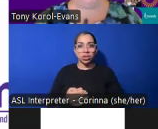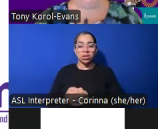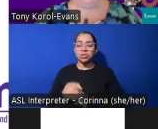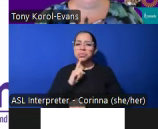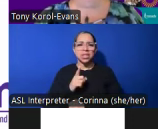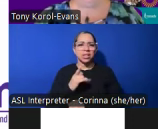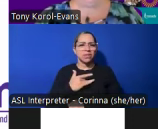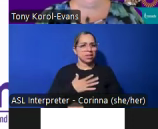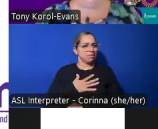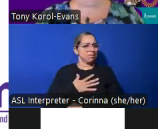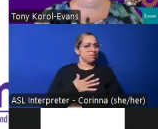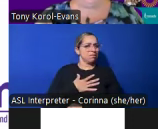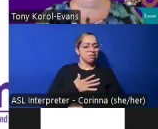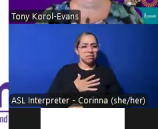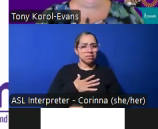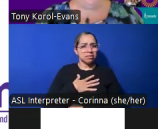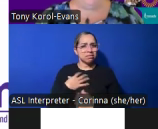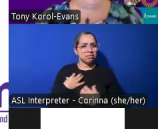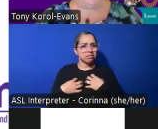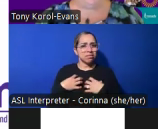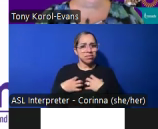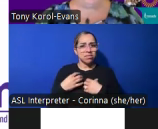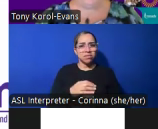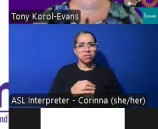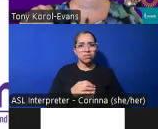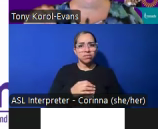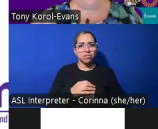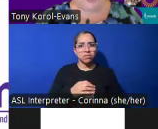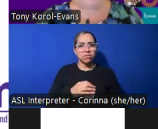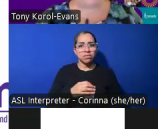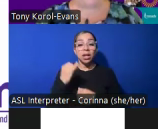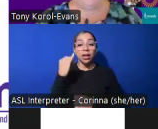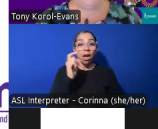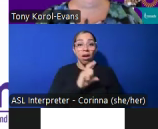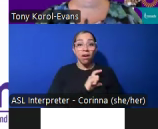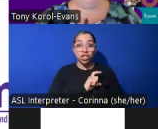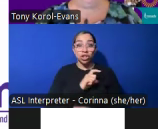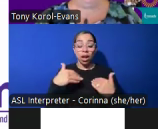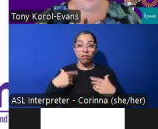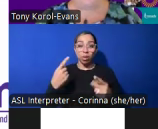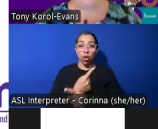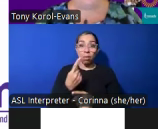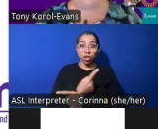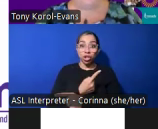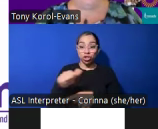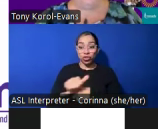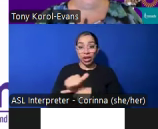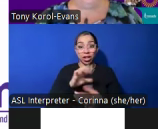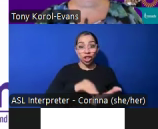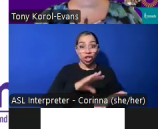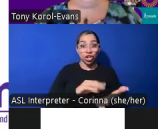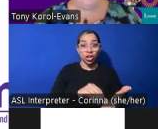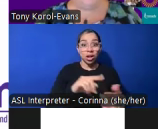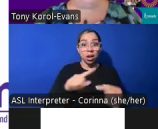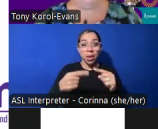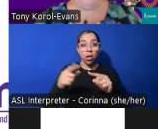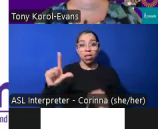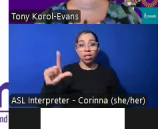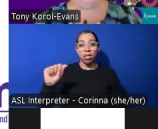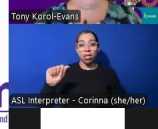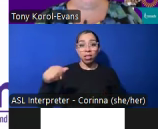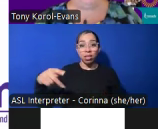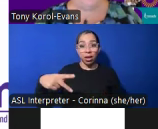disturbing. Because had those officers had proper training in the lab, it is very